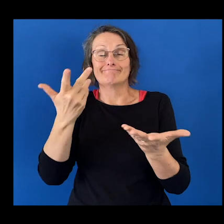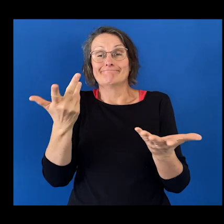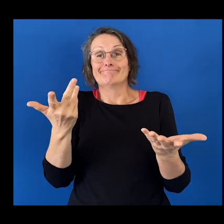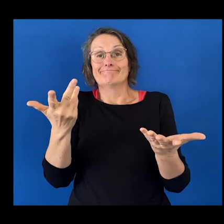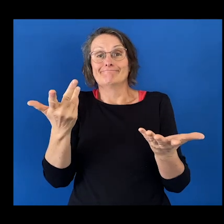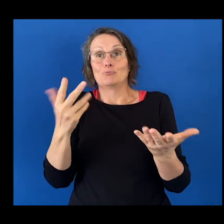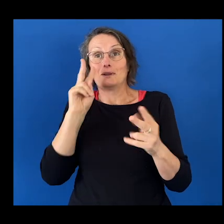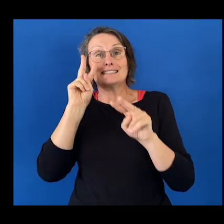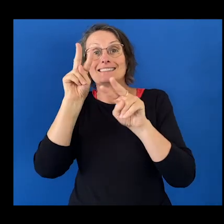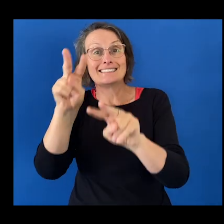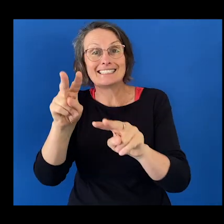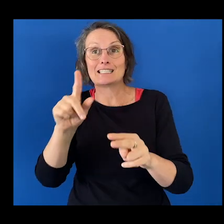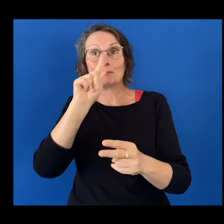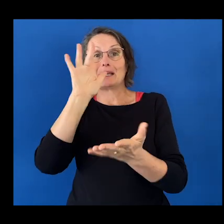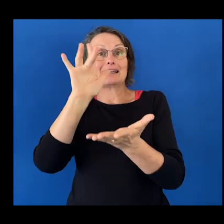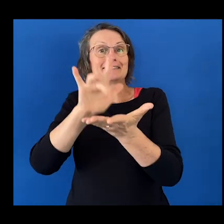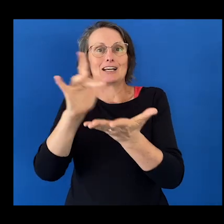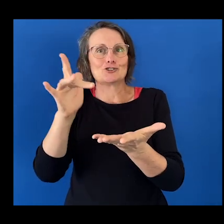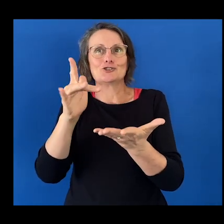our worldly